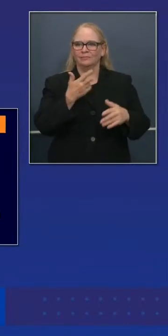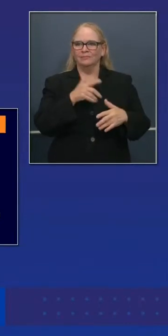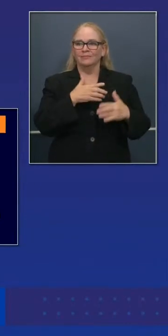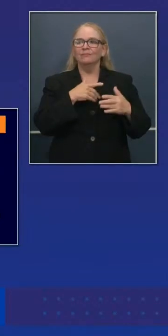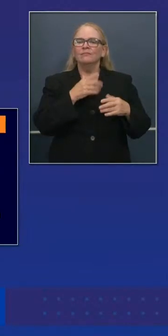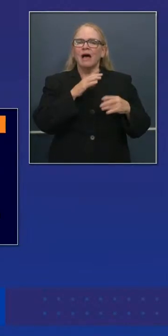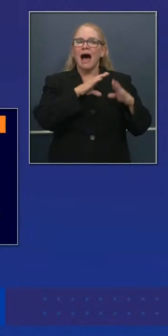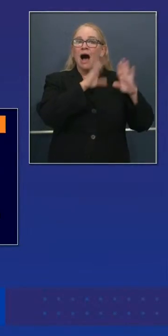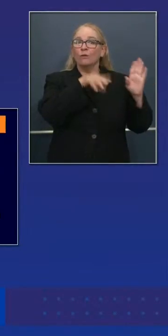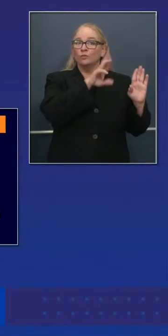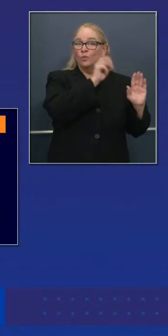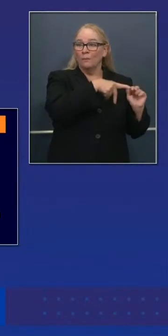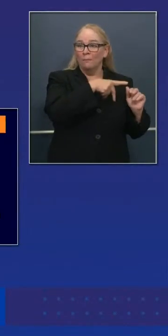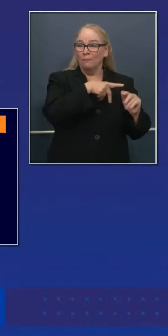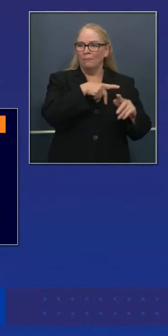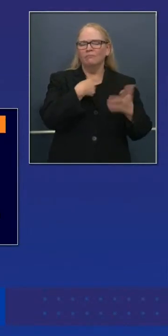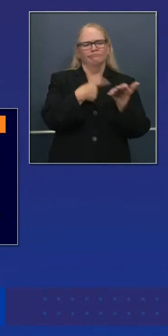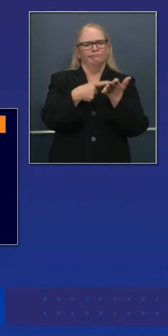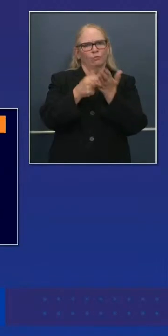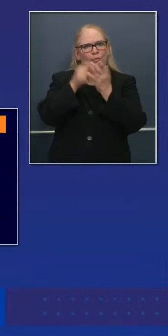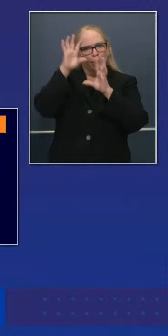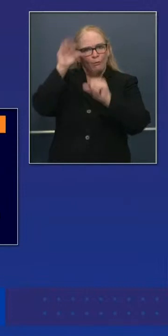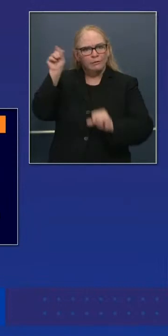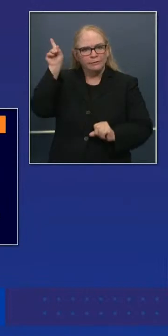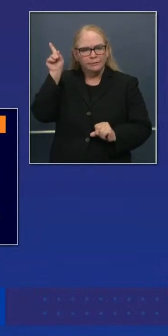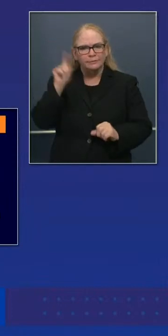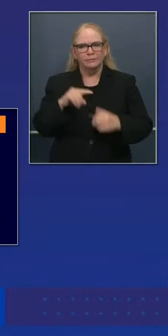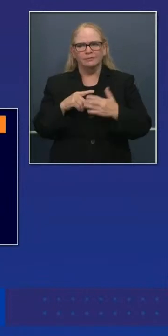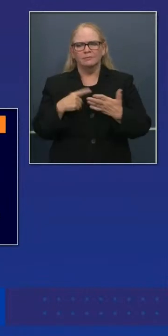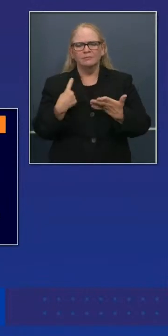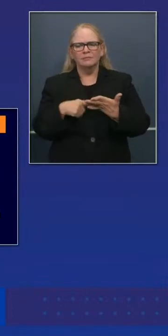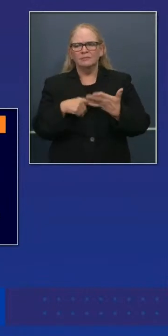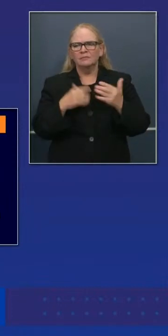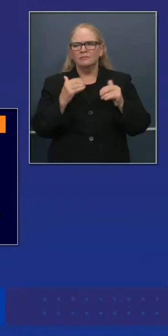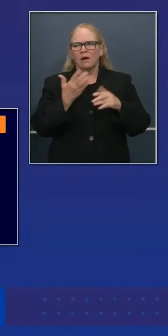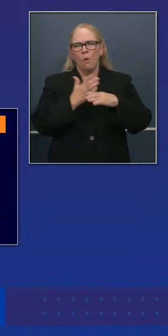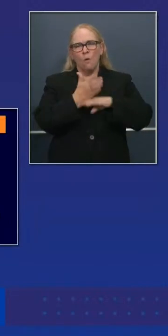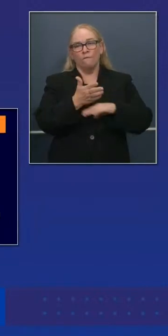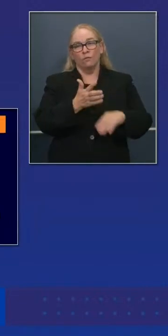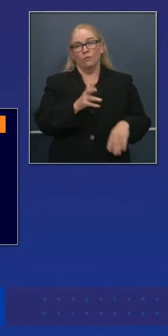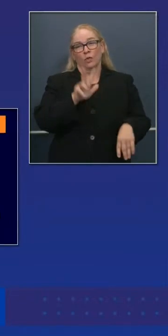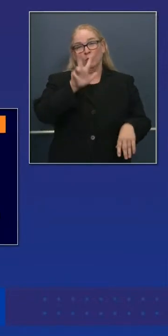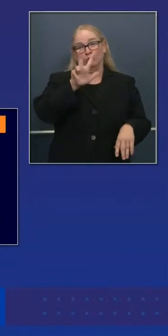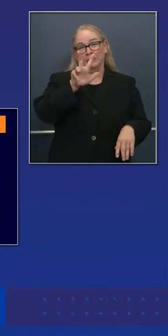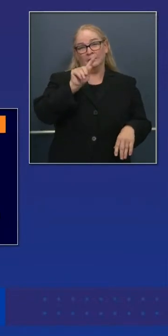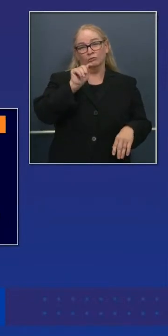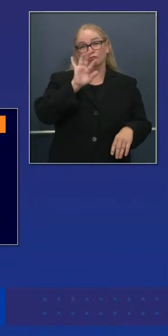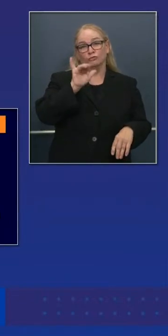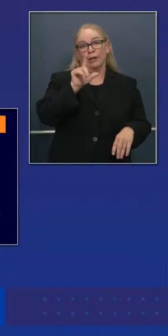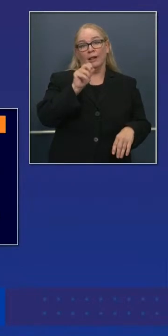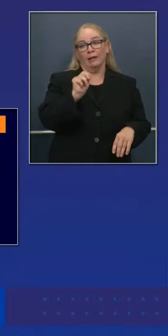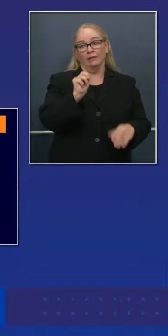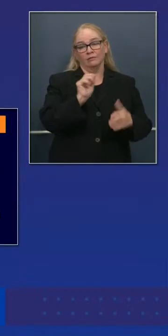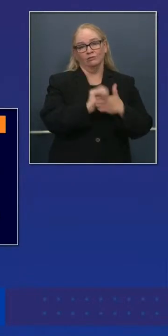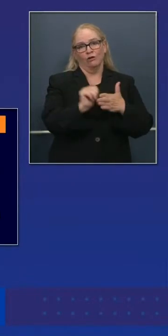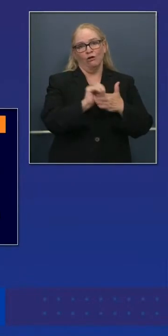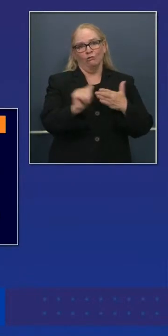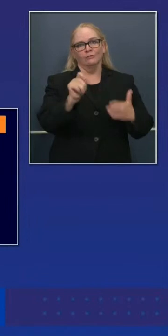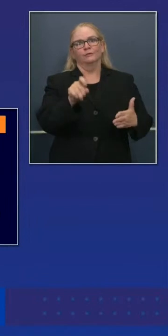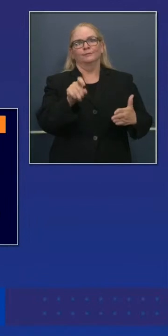package that met our goals and met our expectations. We obviously were left wanting, a little